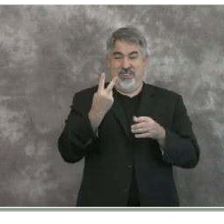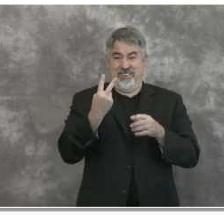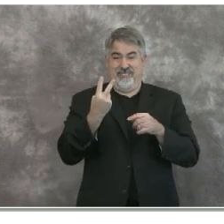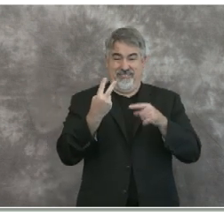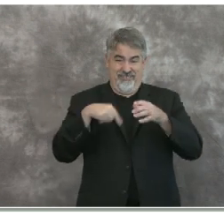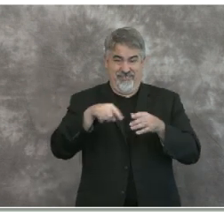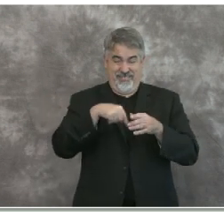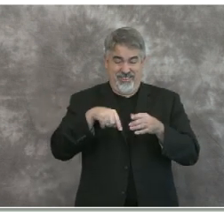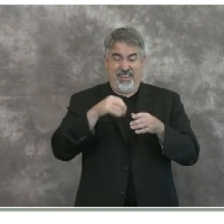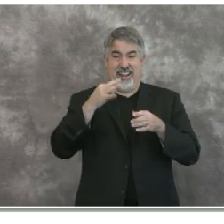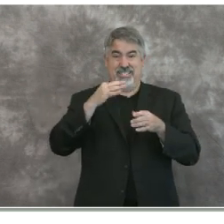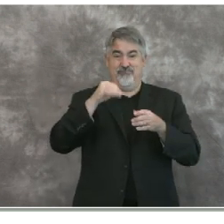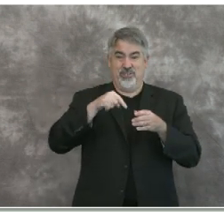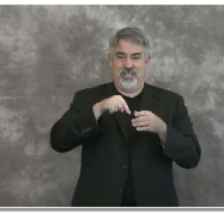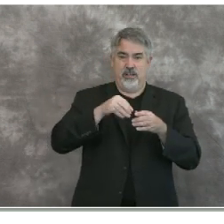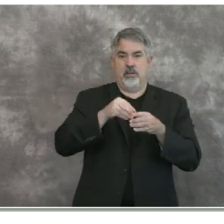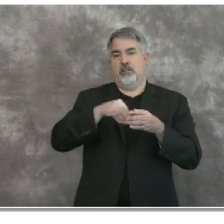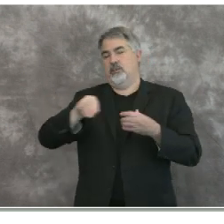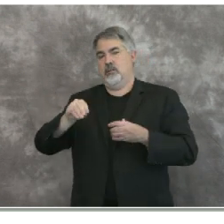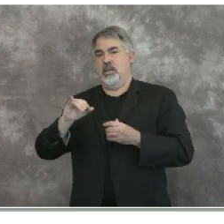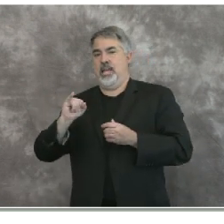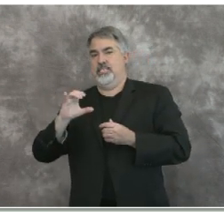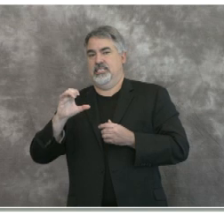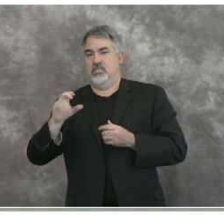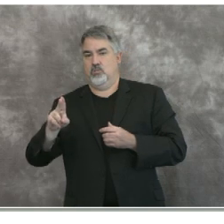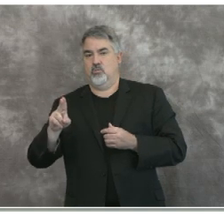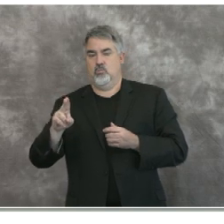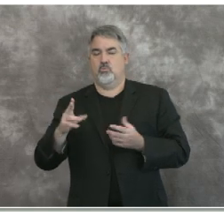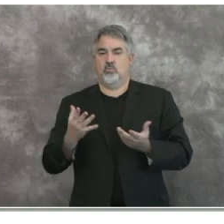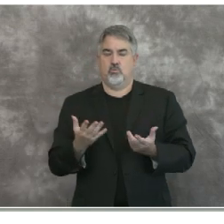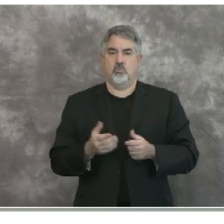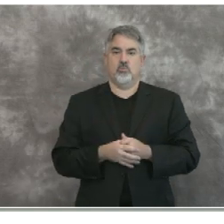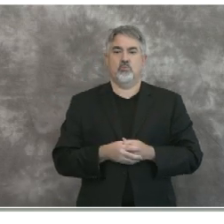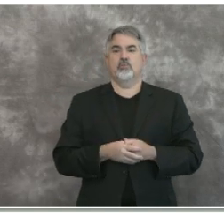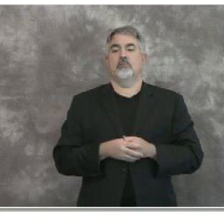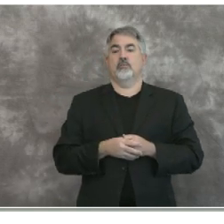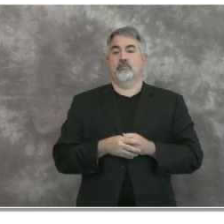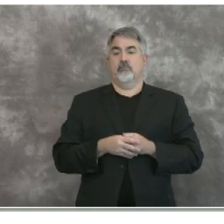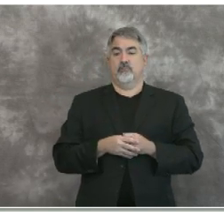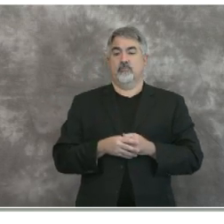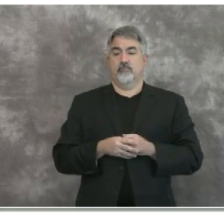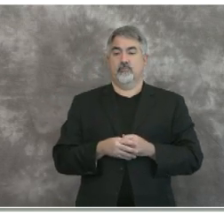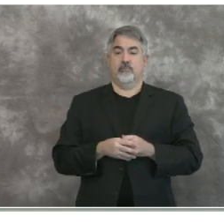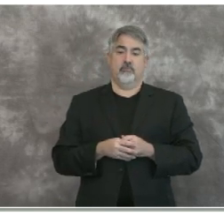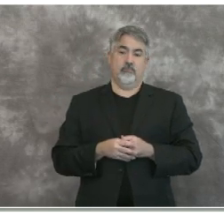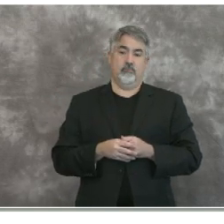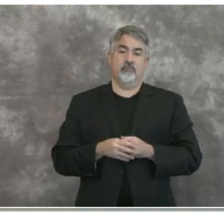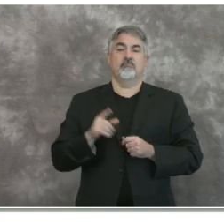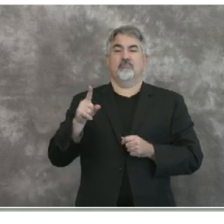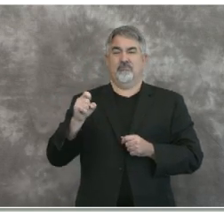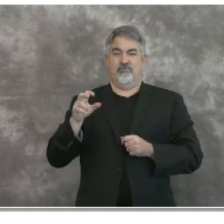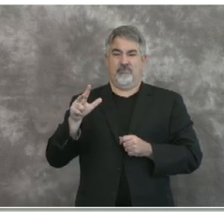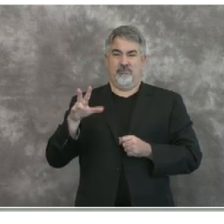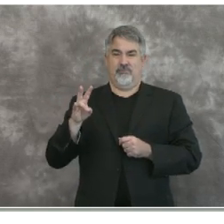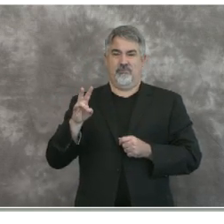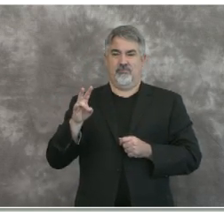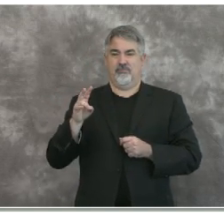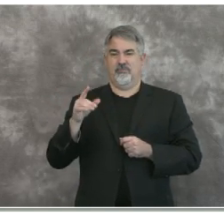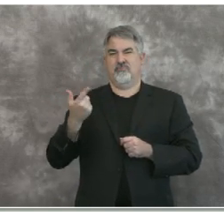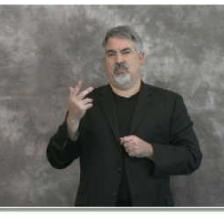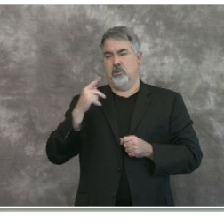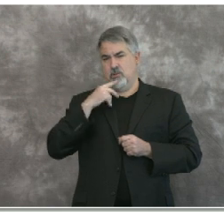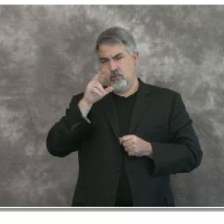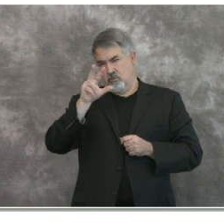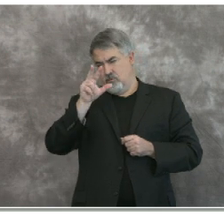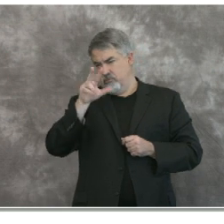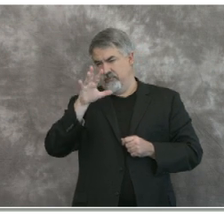been admitted to the ICU. The 175 deaths represent approximately 3.5% of the total